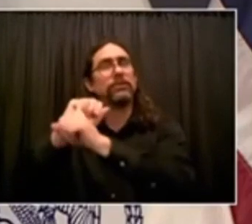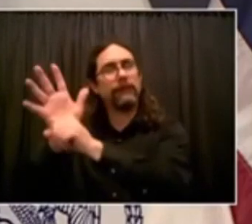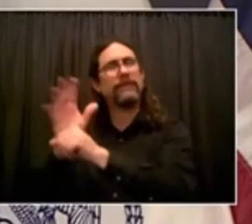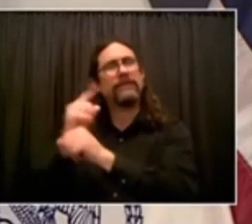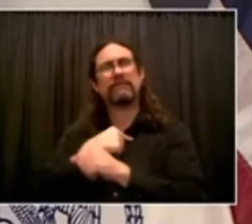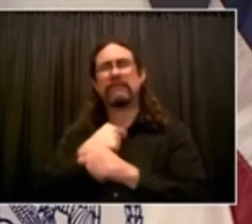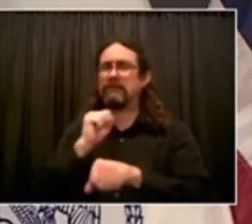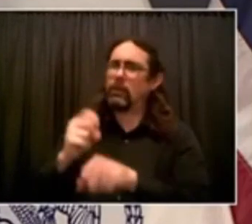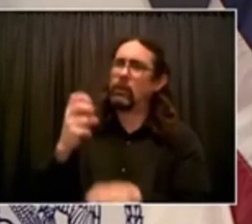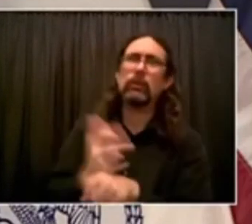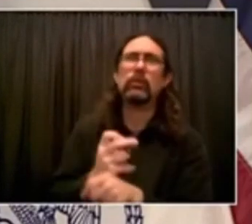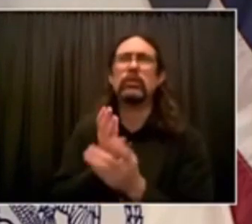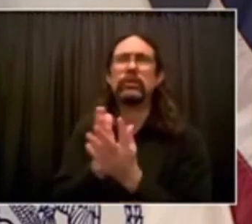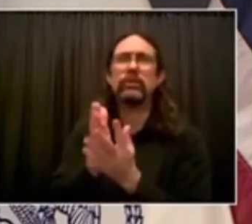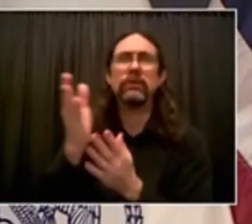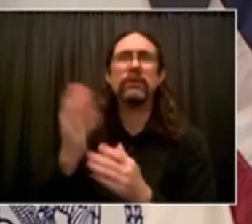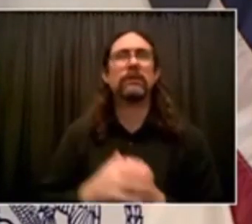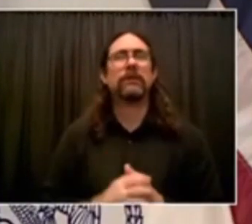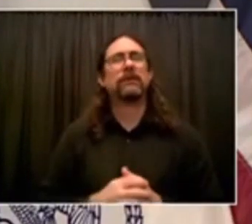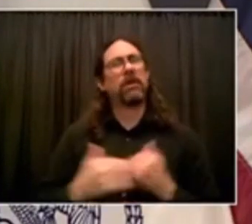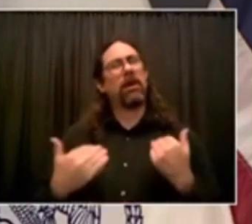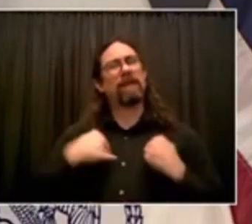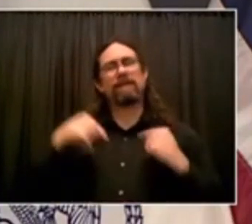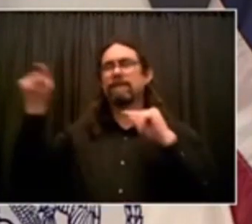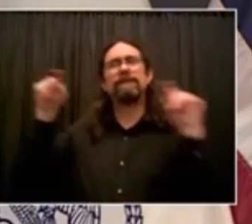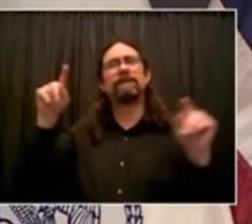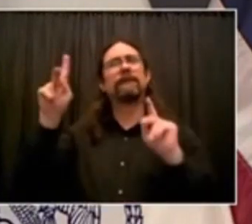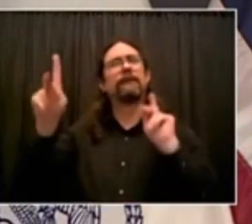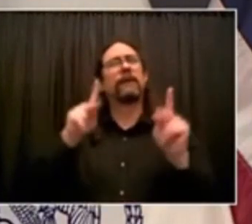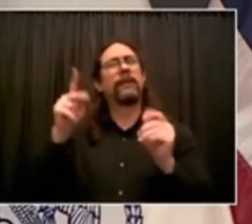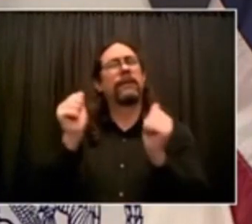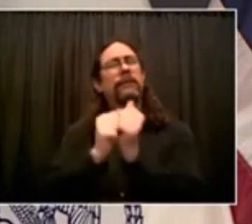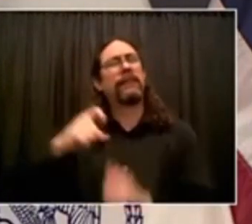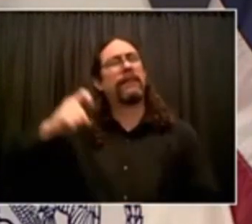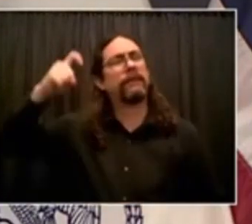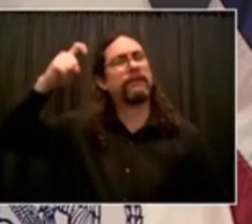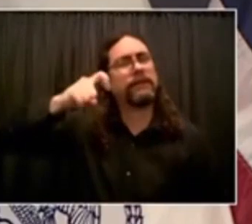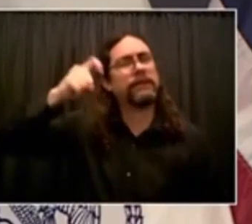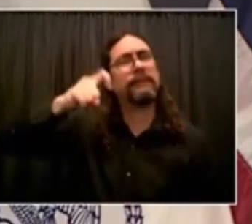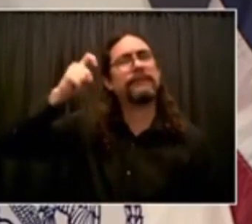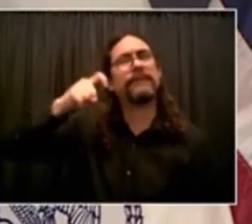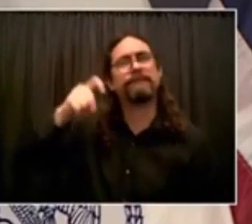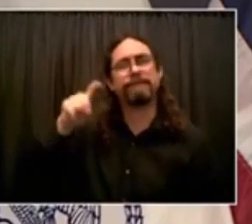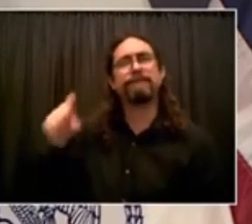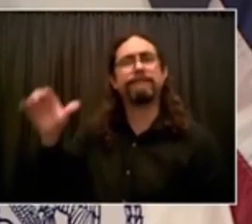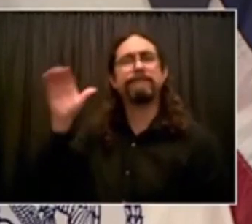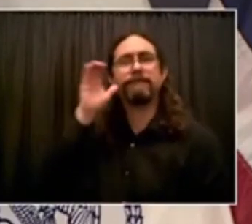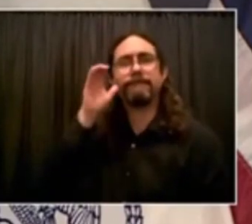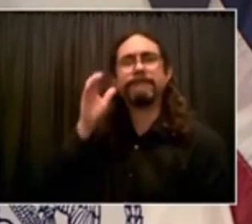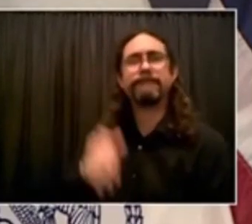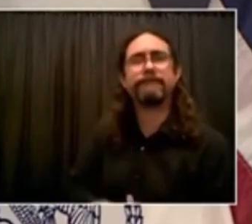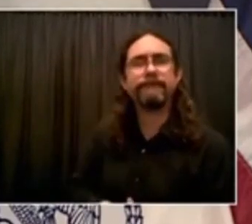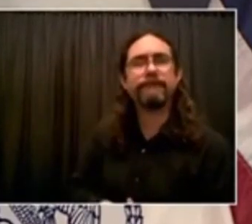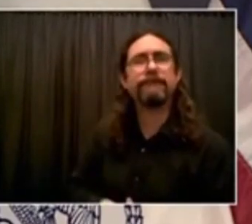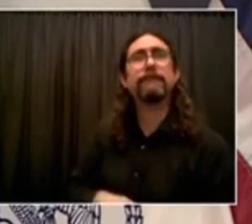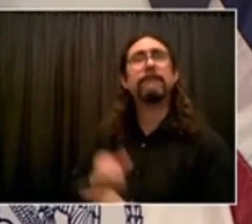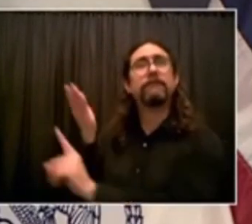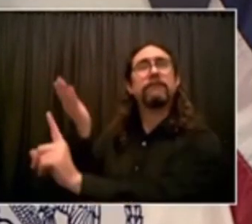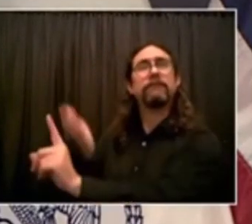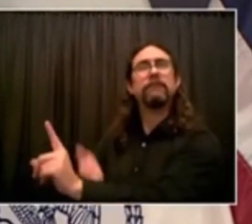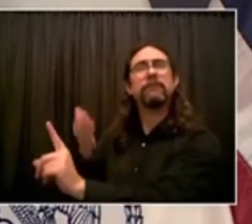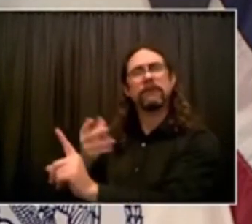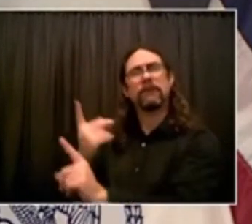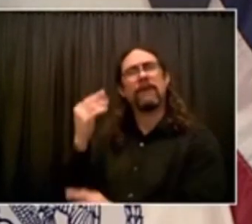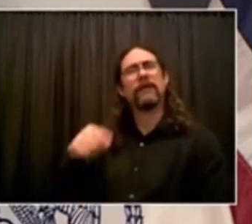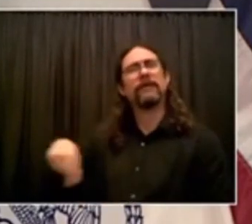an oncologist. He is a former senior fellow at the Center for American Progress and vice provost for